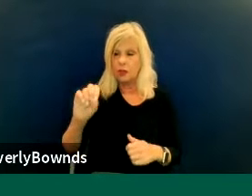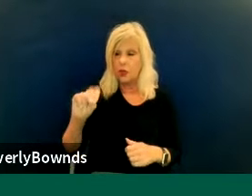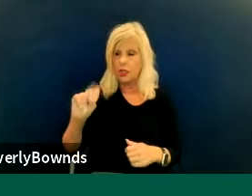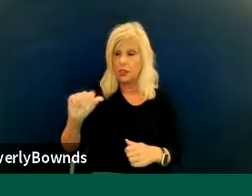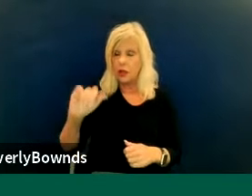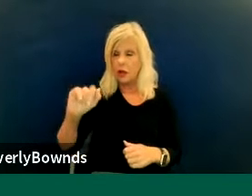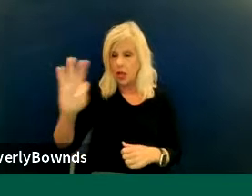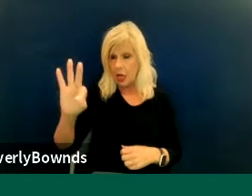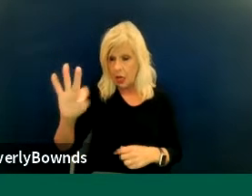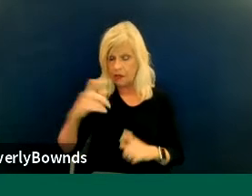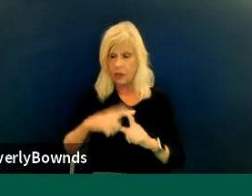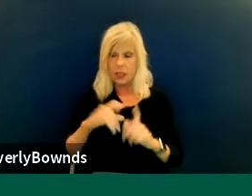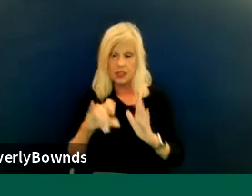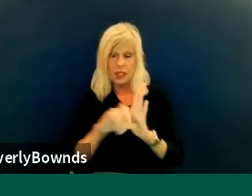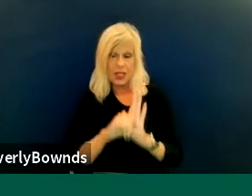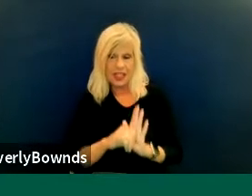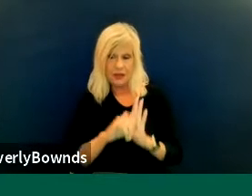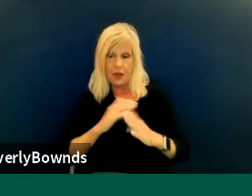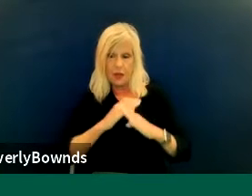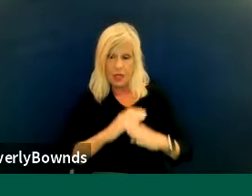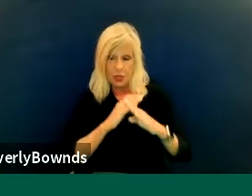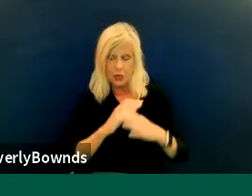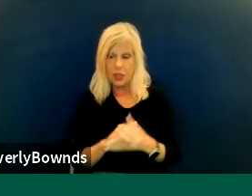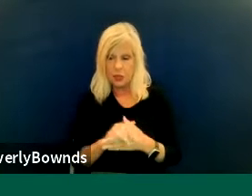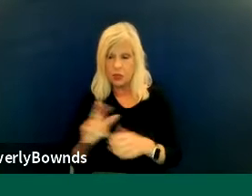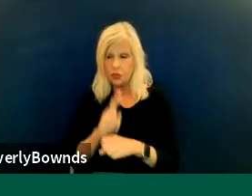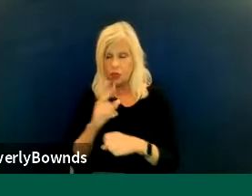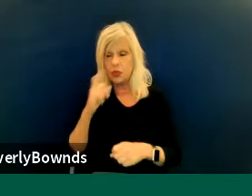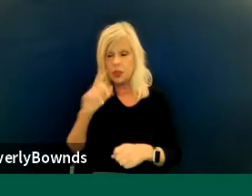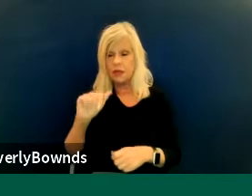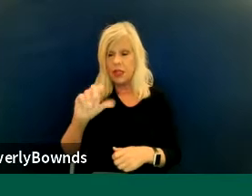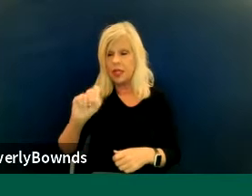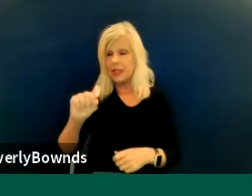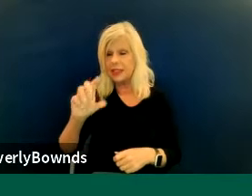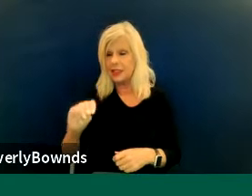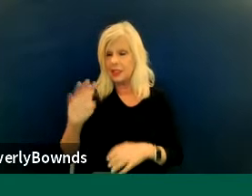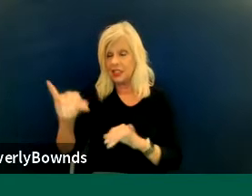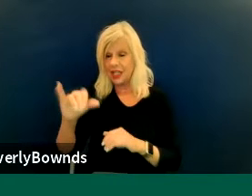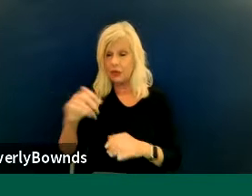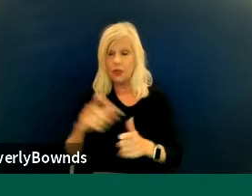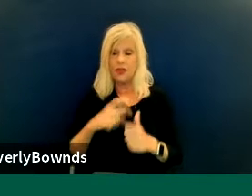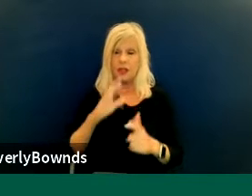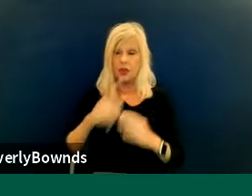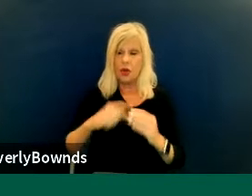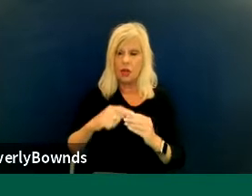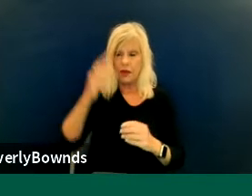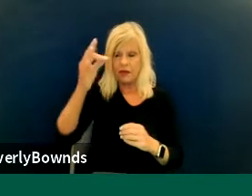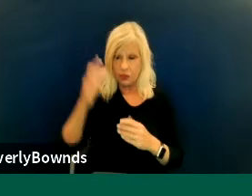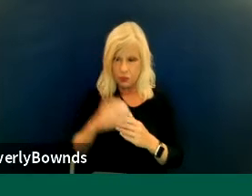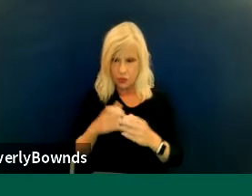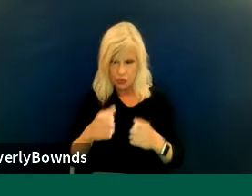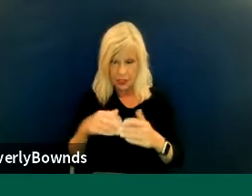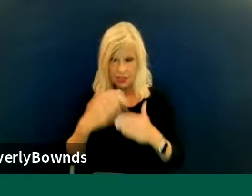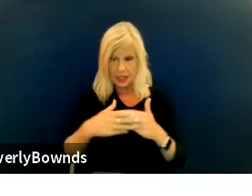well as identifying barriers to use of the ASTM standards, and then talk about future directions. Next